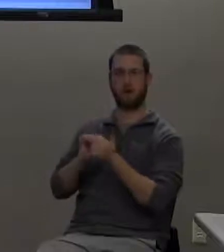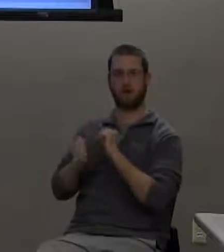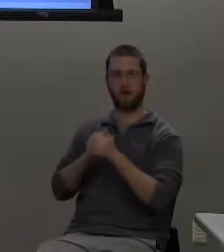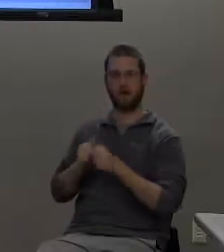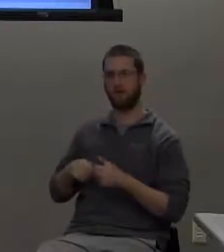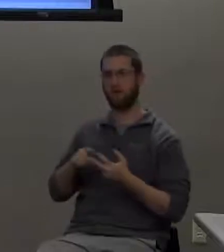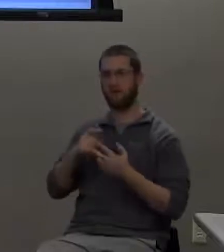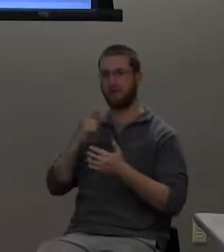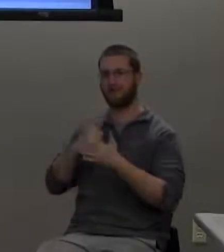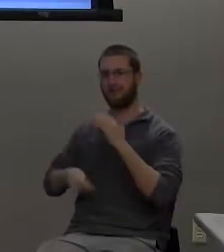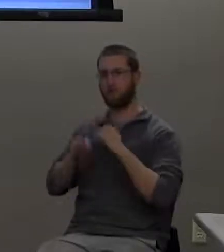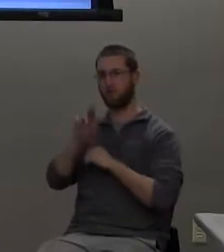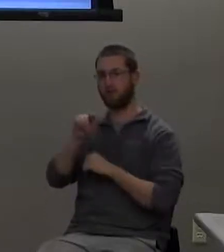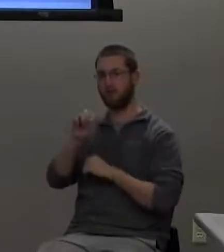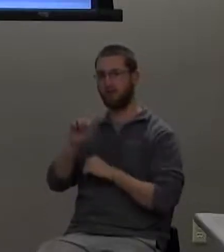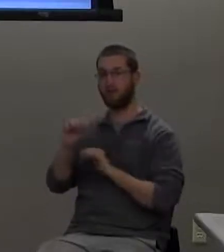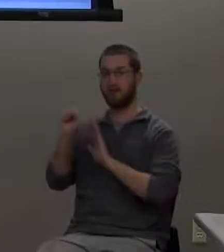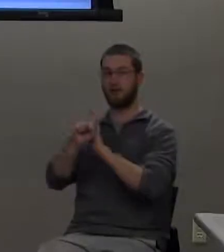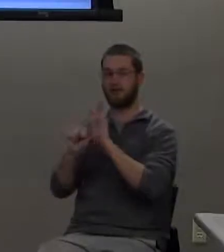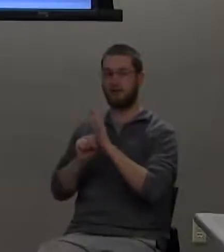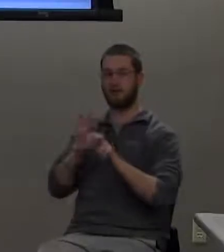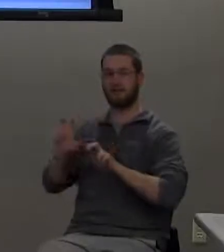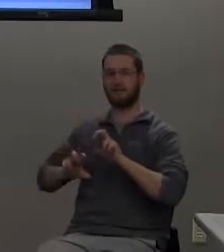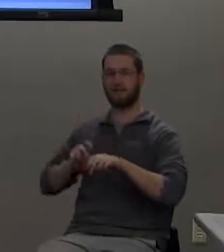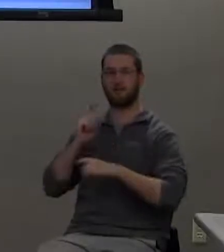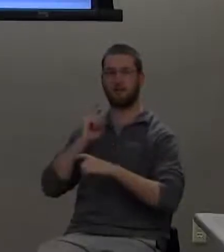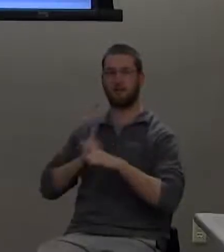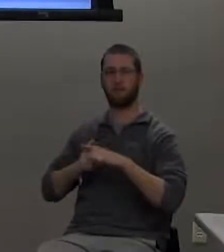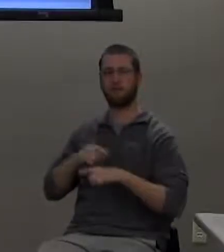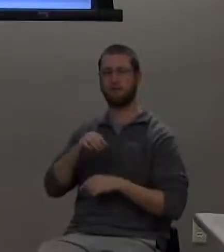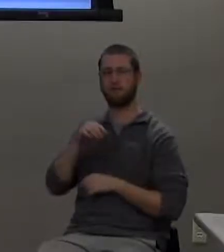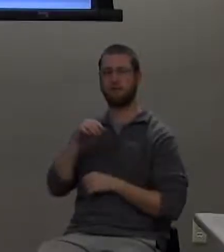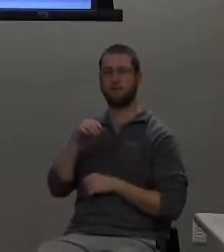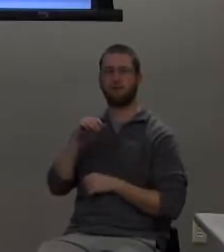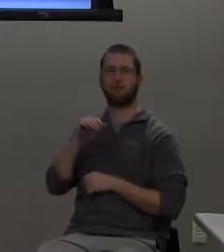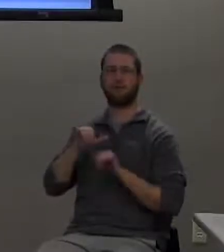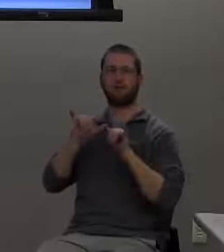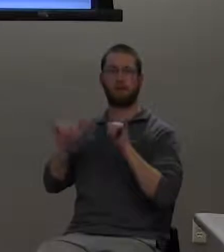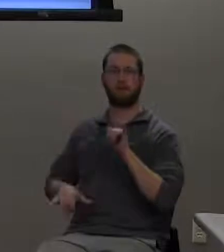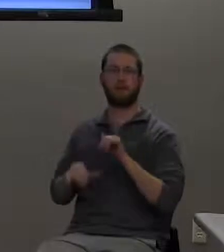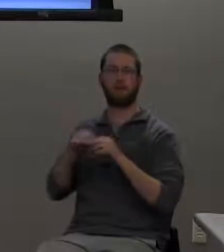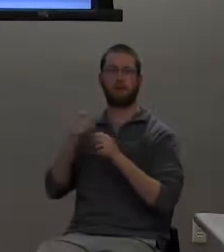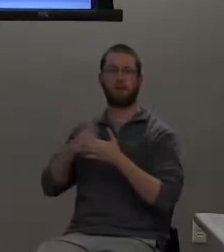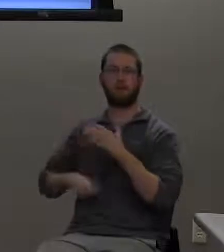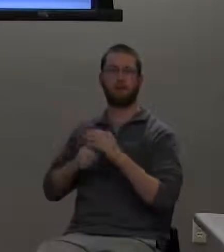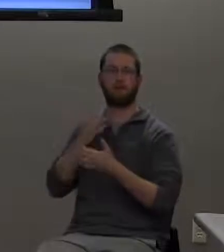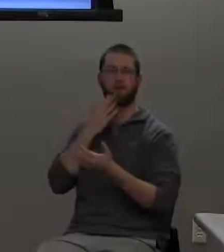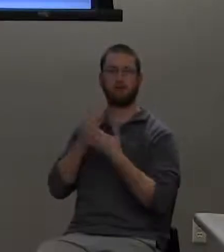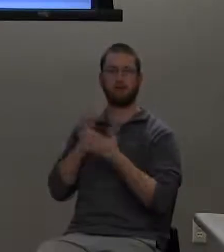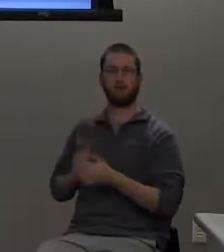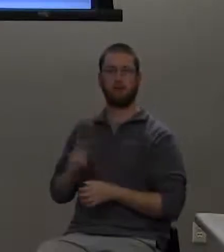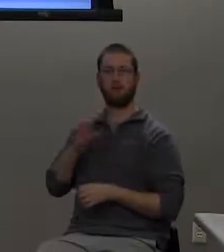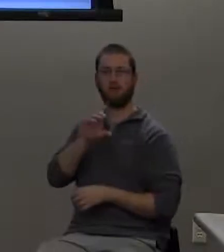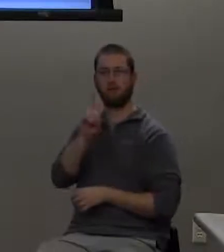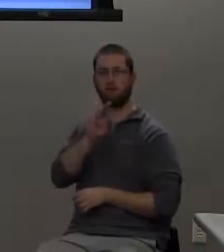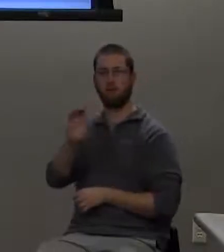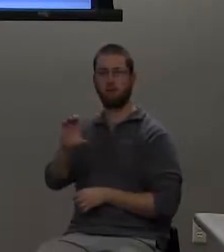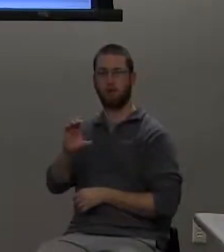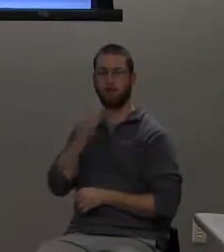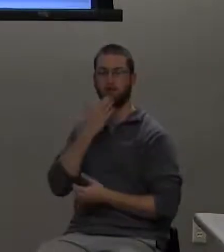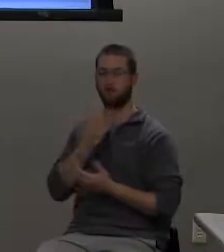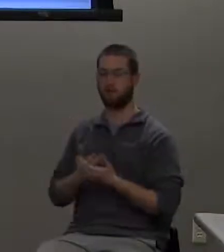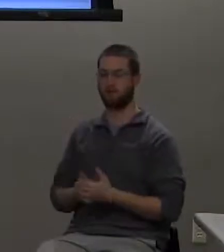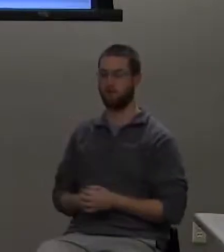tax rate, state incentives, and energy availability and costs are all things I think are on the side of Danville County from an economic development